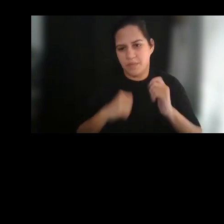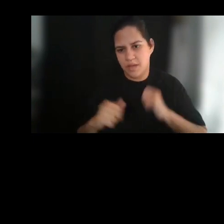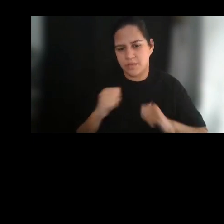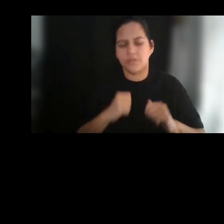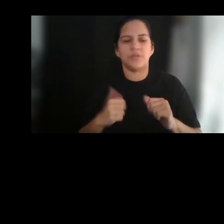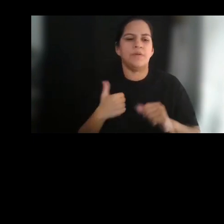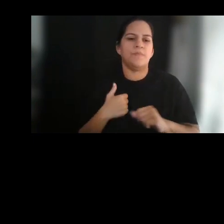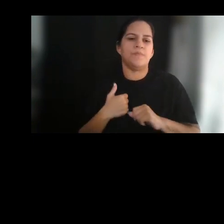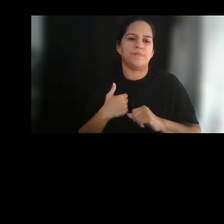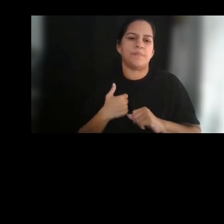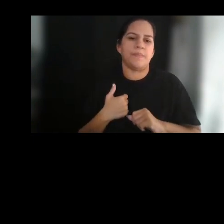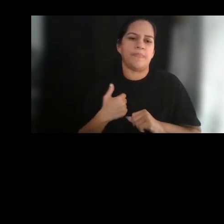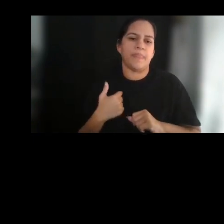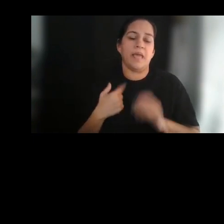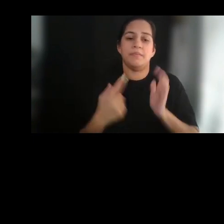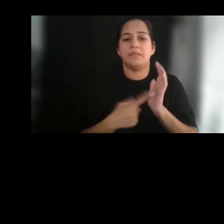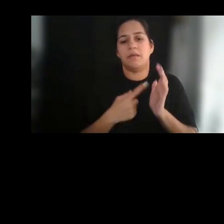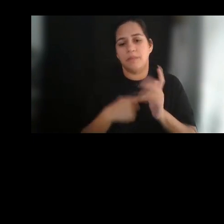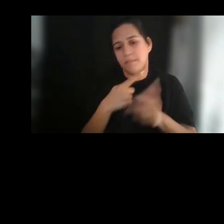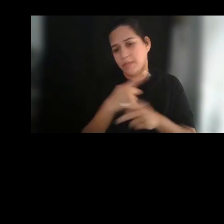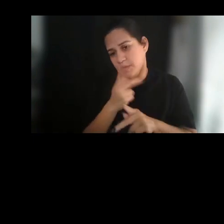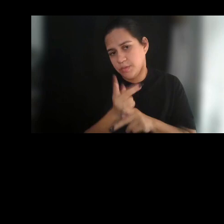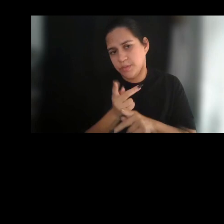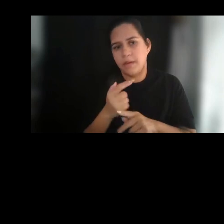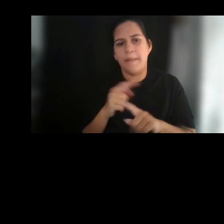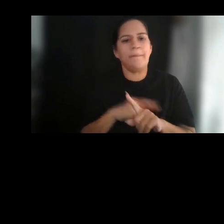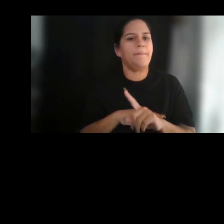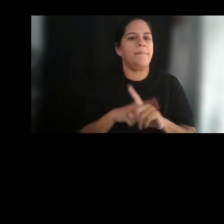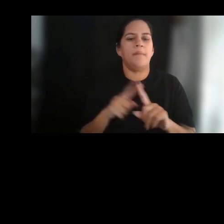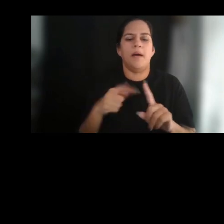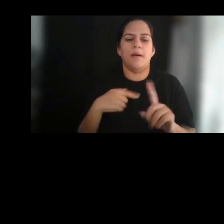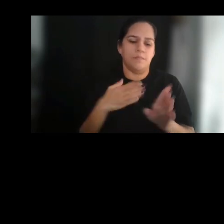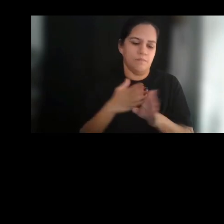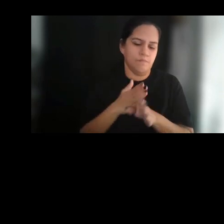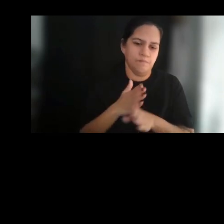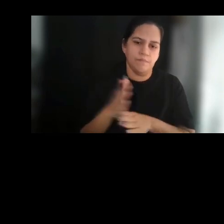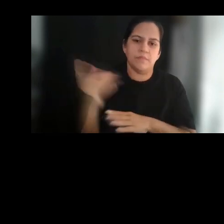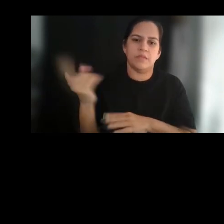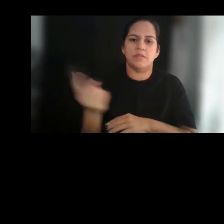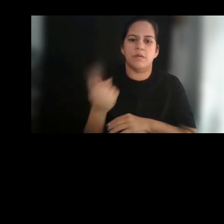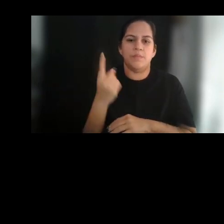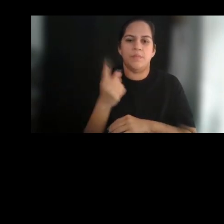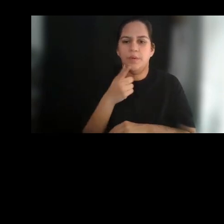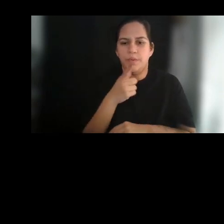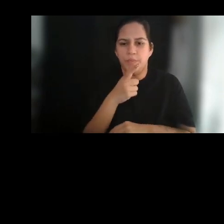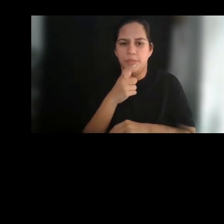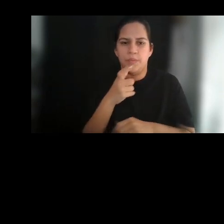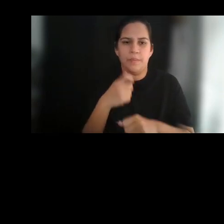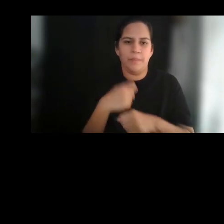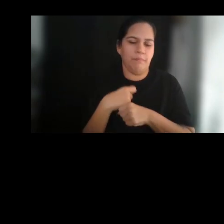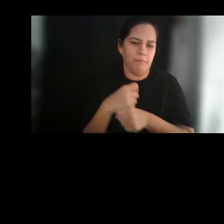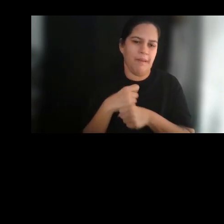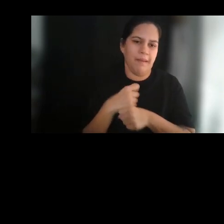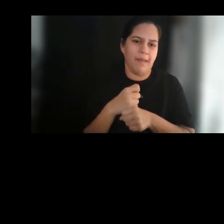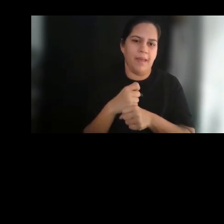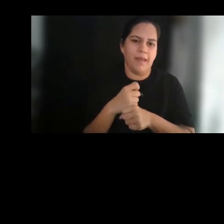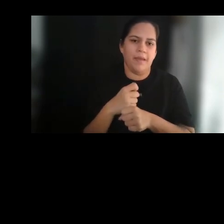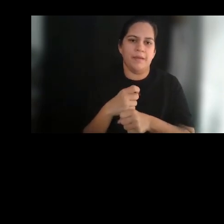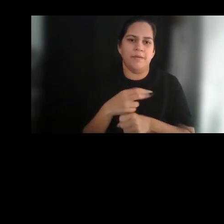sometimes a producer, but I'm mainly someone who has made a religion out of